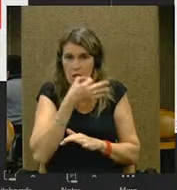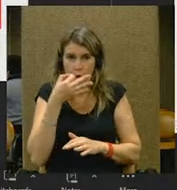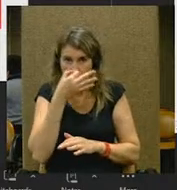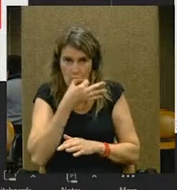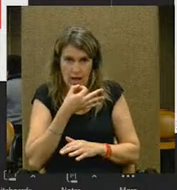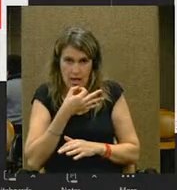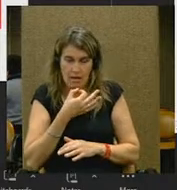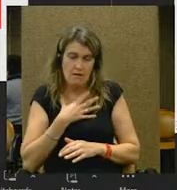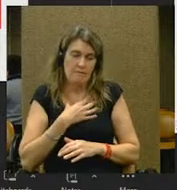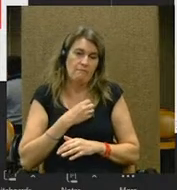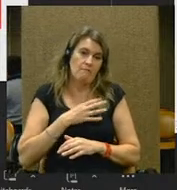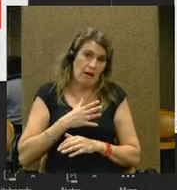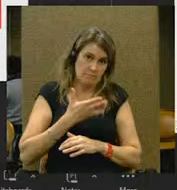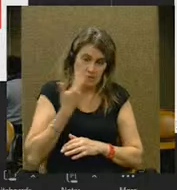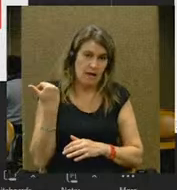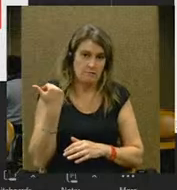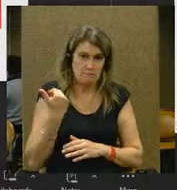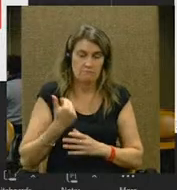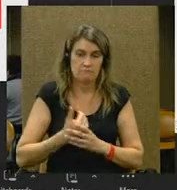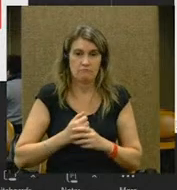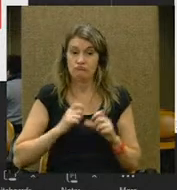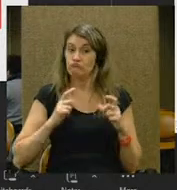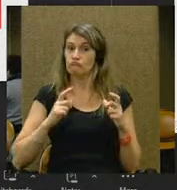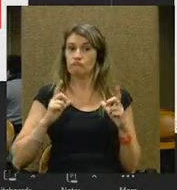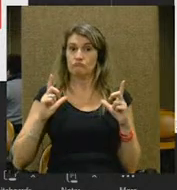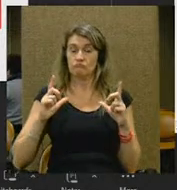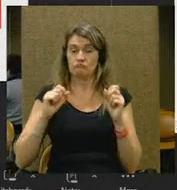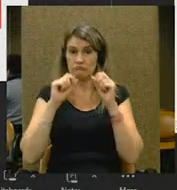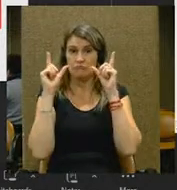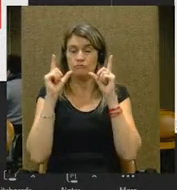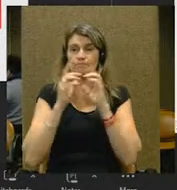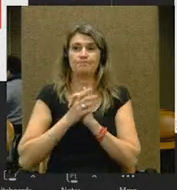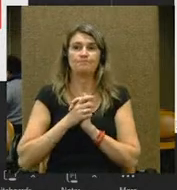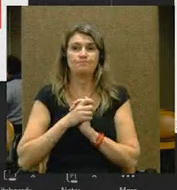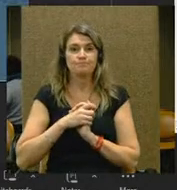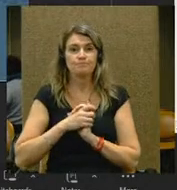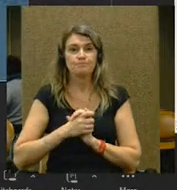have a poisoning event, naloxone can be just